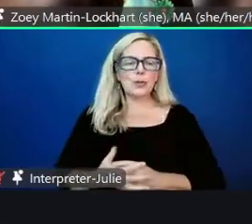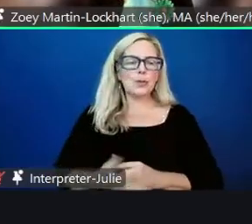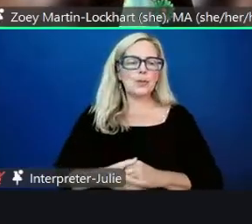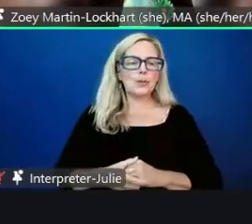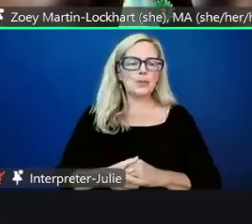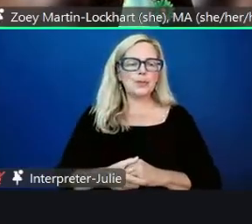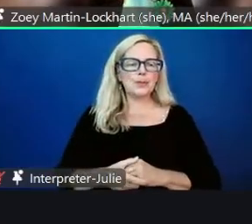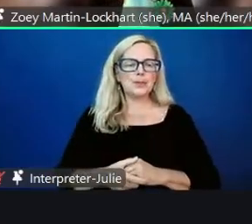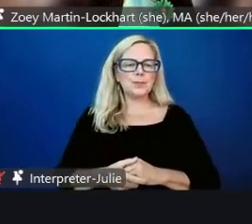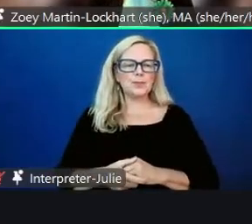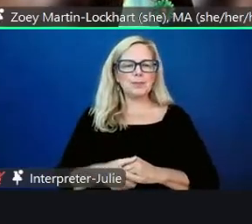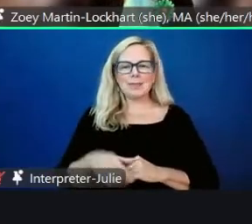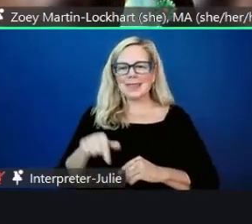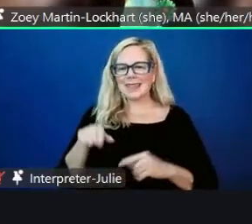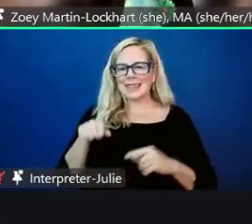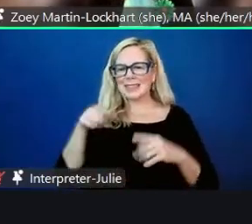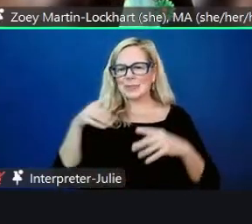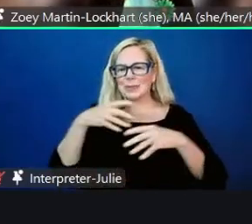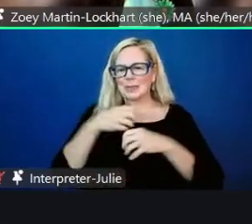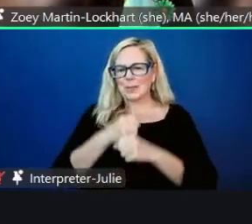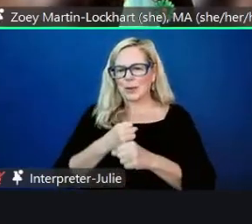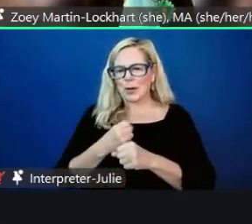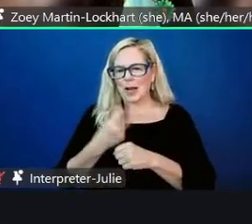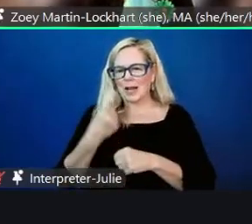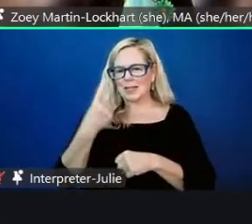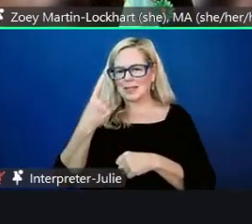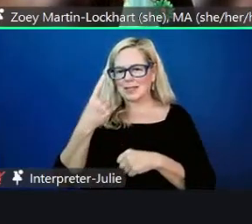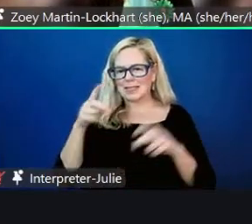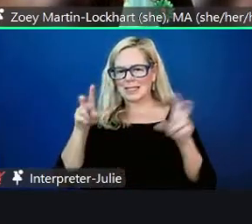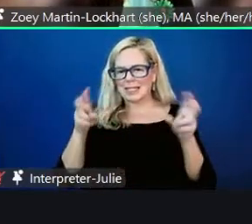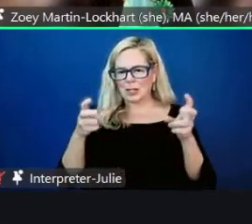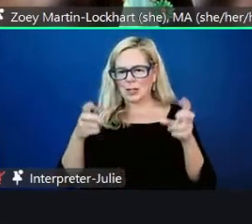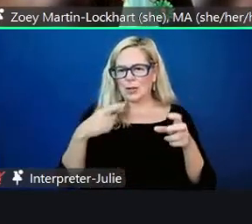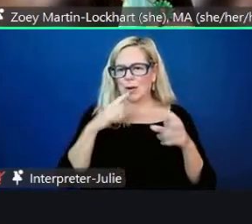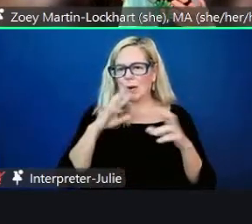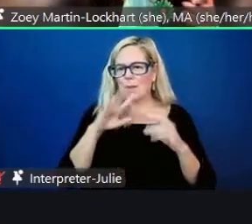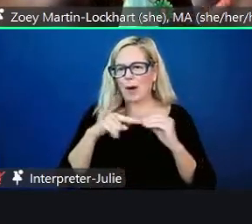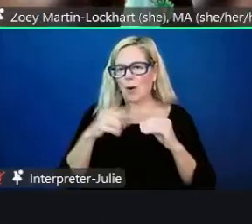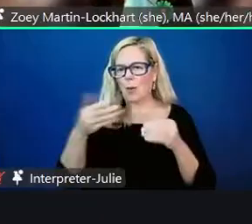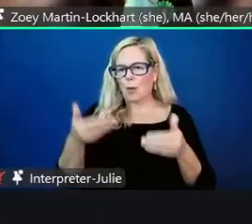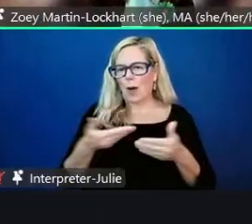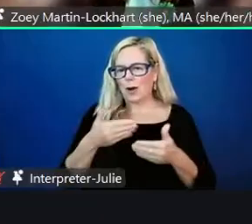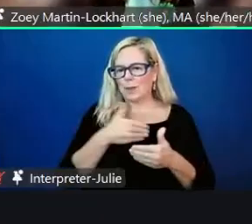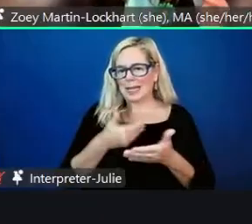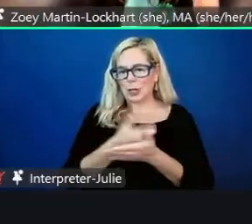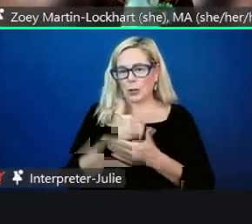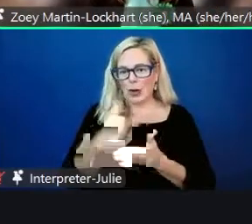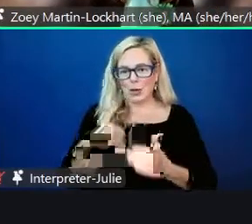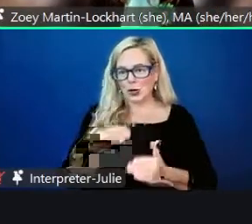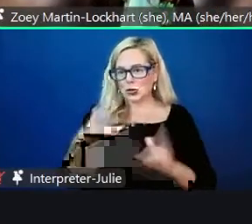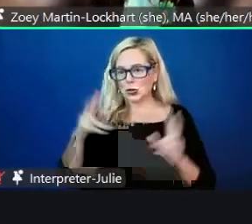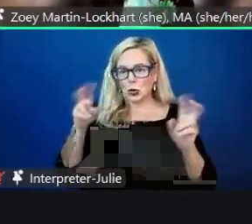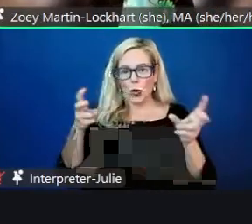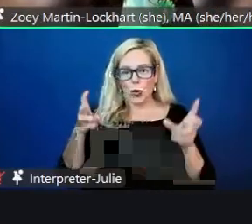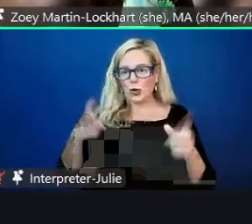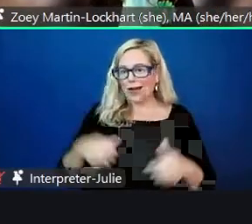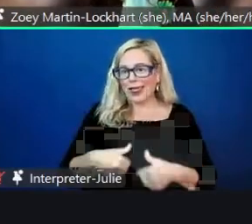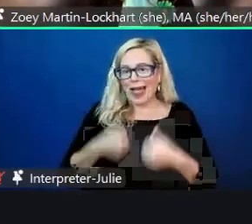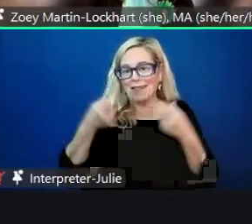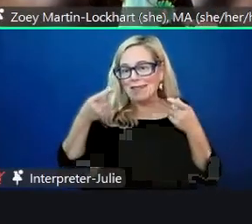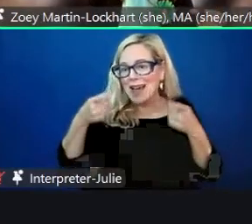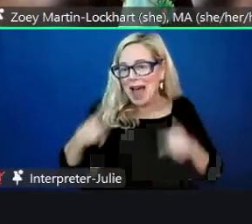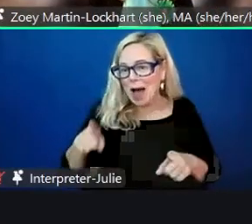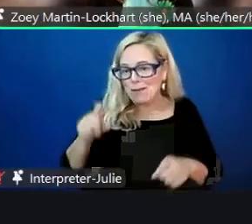by one organizer welcoming new members. Quote, "Life happens, we get it. You